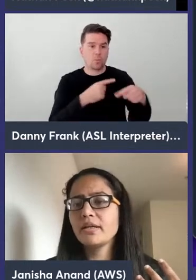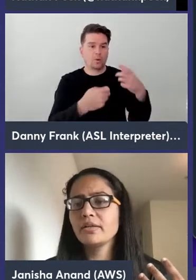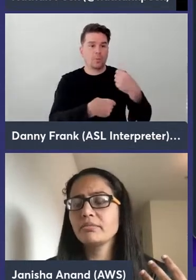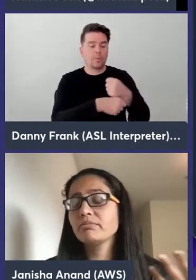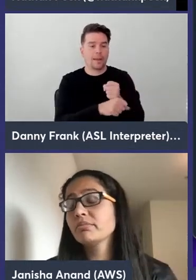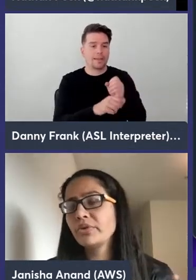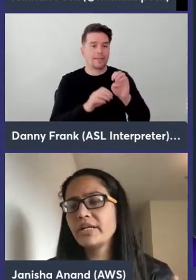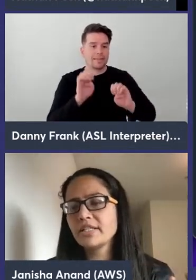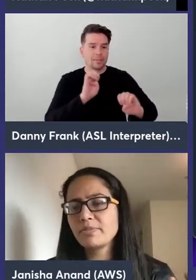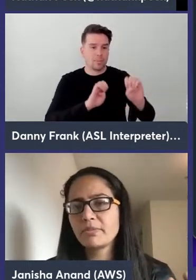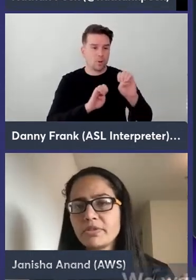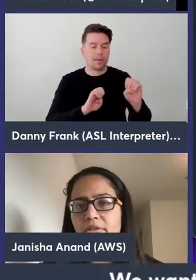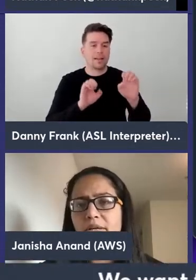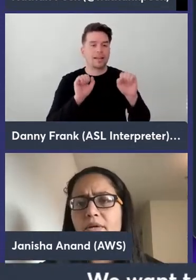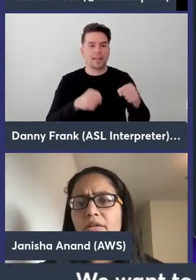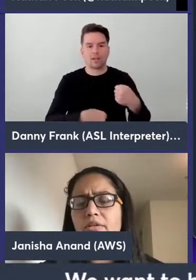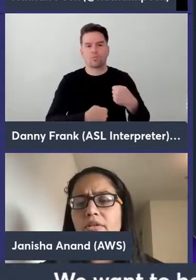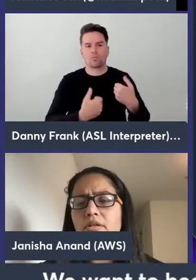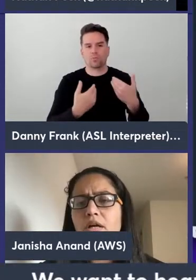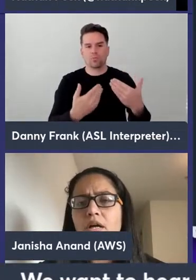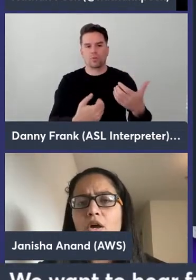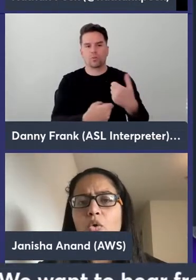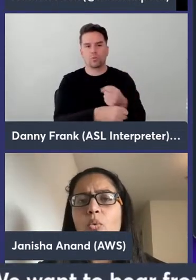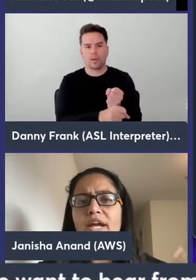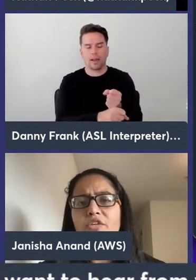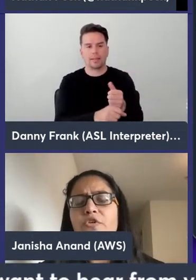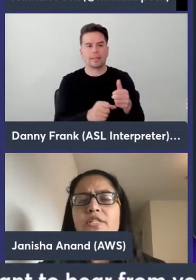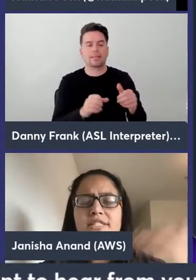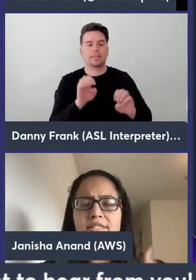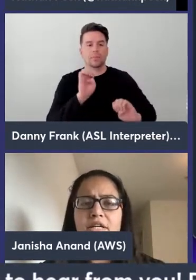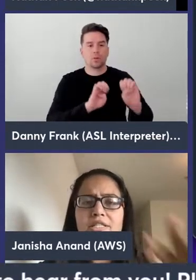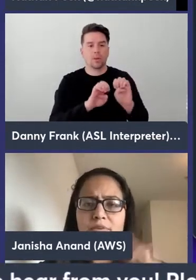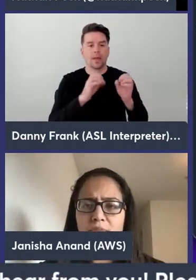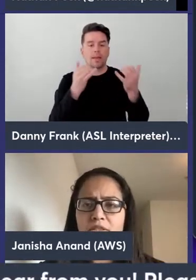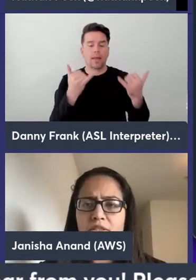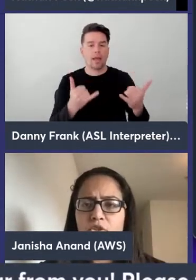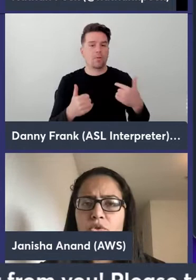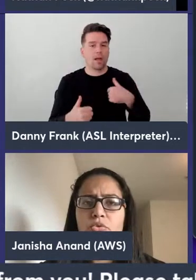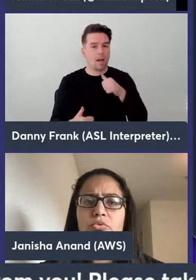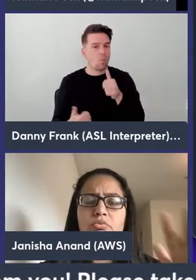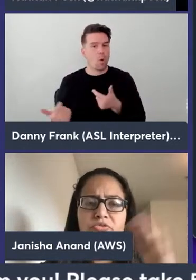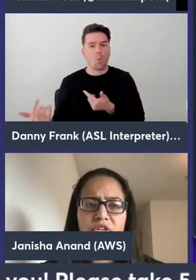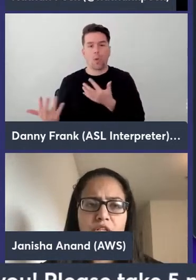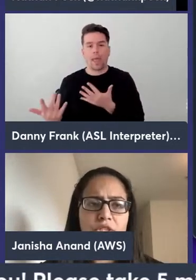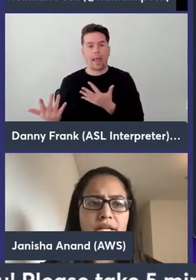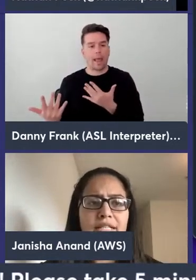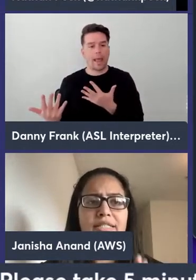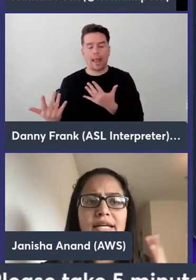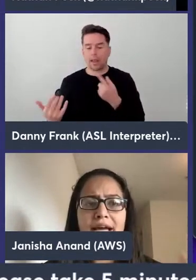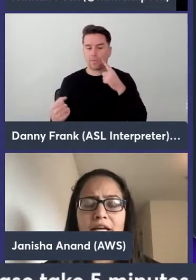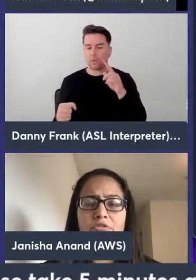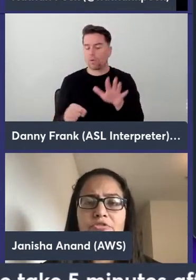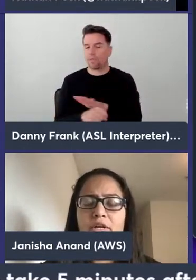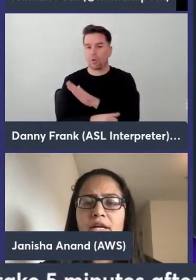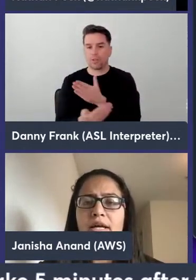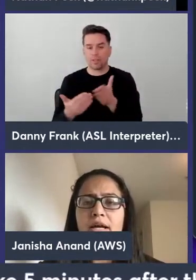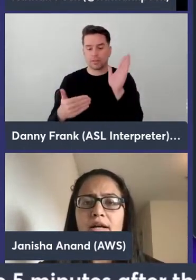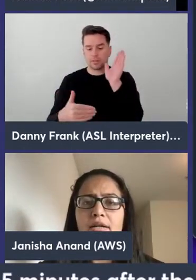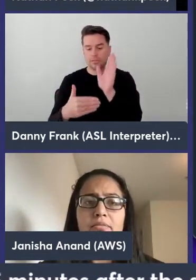and create an experiment here. I'm not going to wait for this entire experiment to finish. I actually